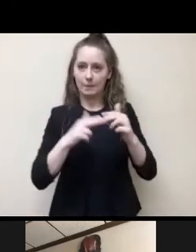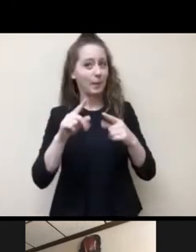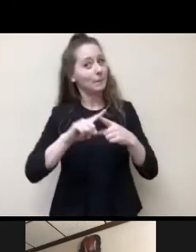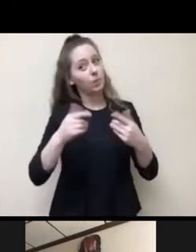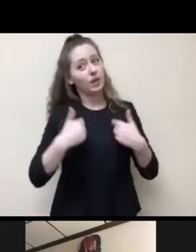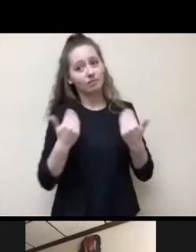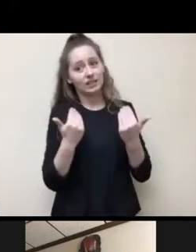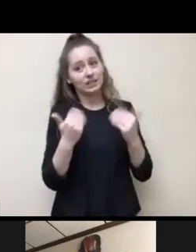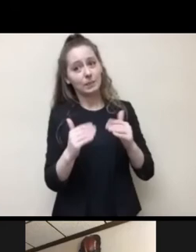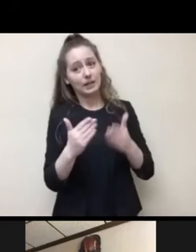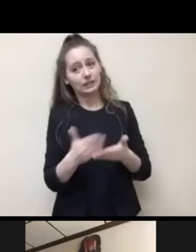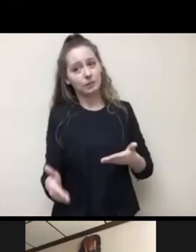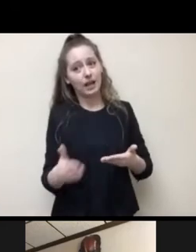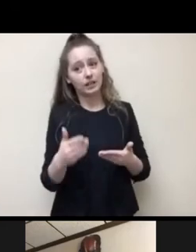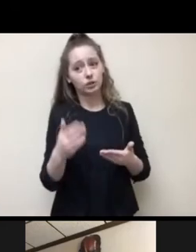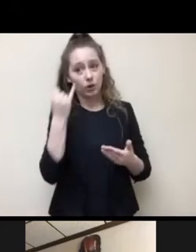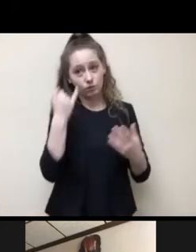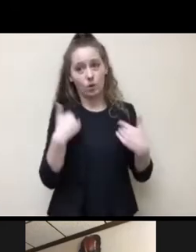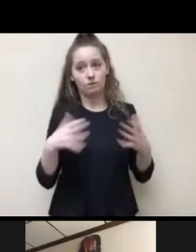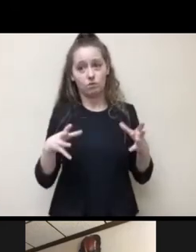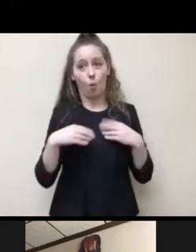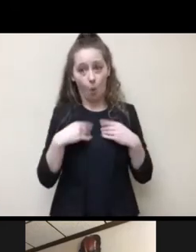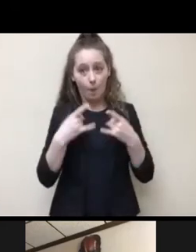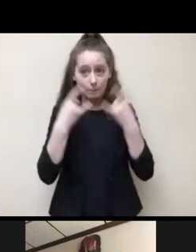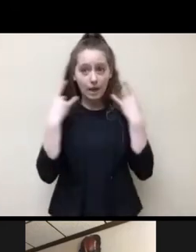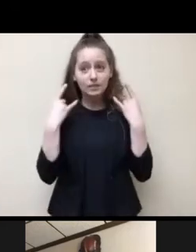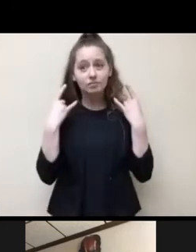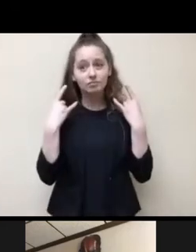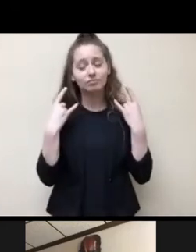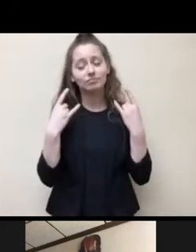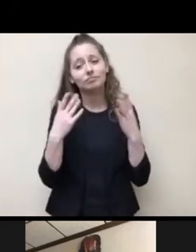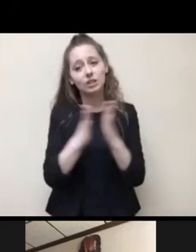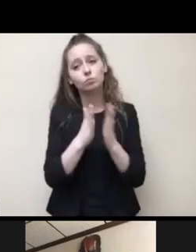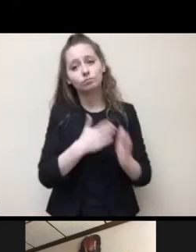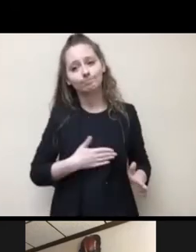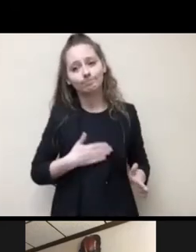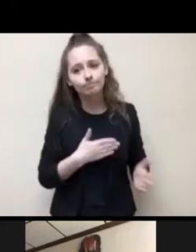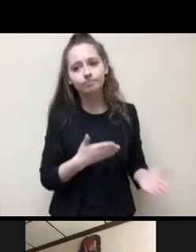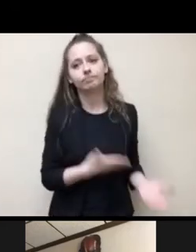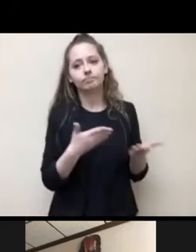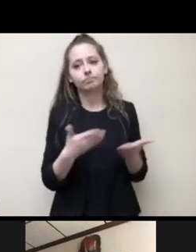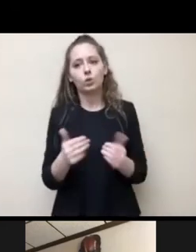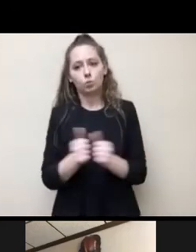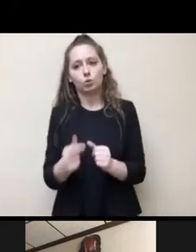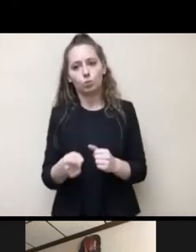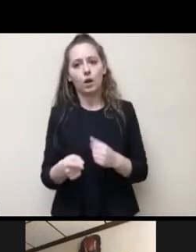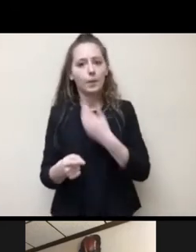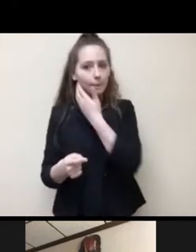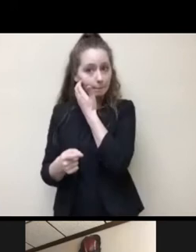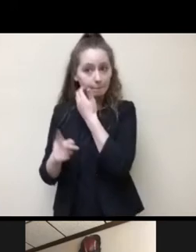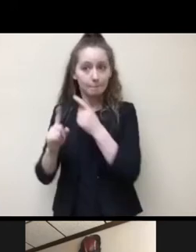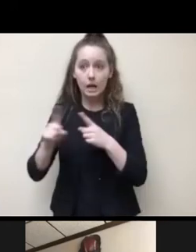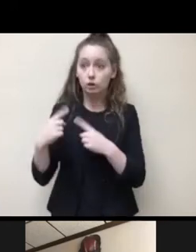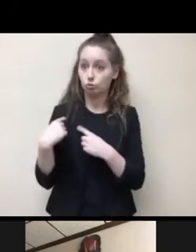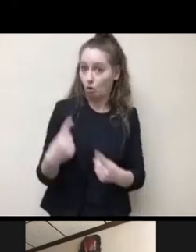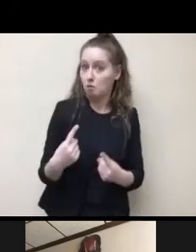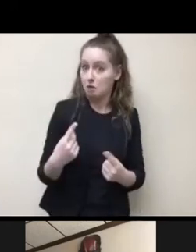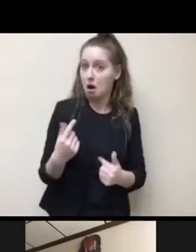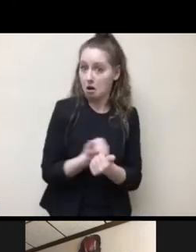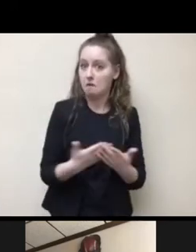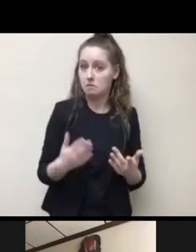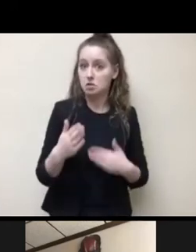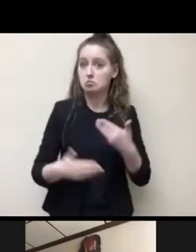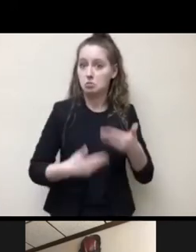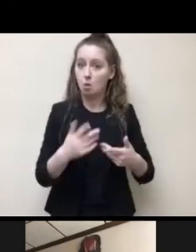So if you have your own mask, we absolutely ask that you bring that with you. But so far, everything's going really well. And thank you to